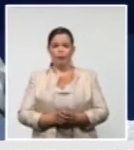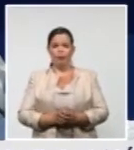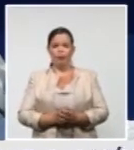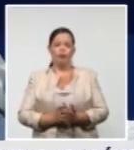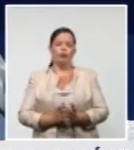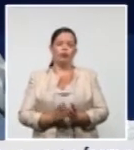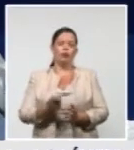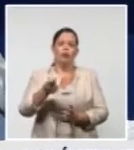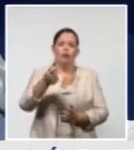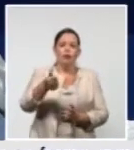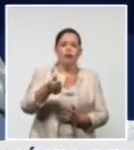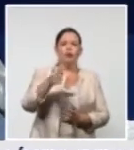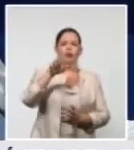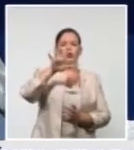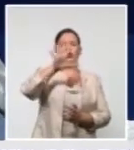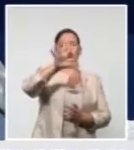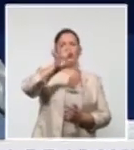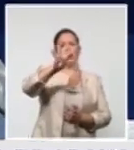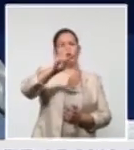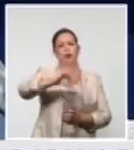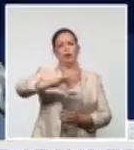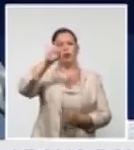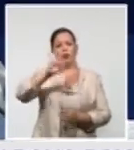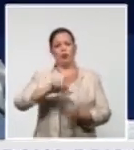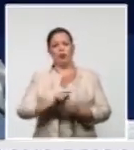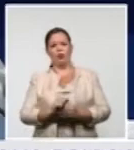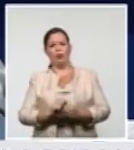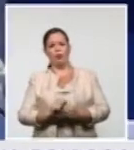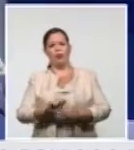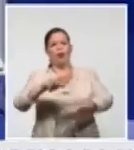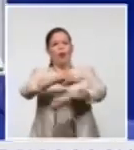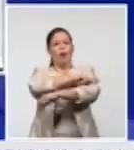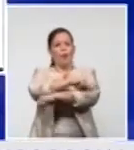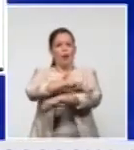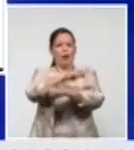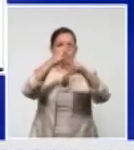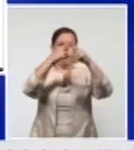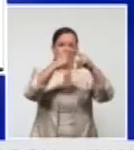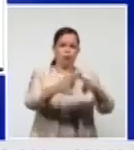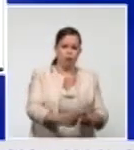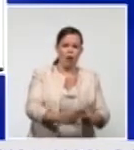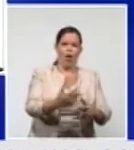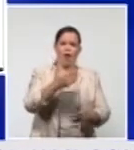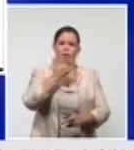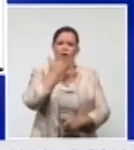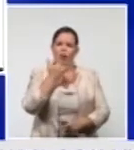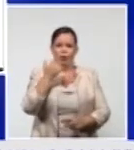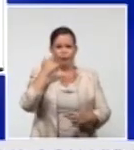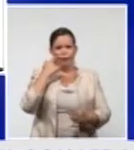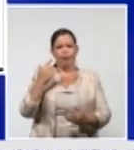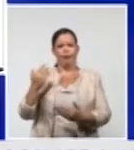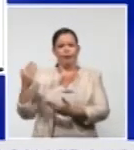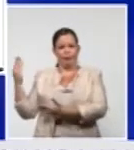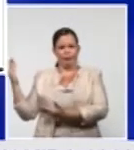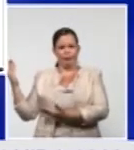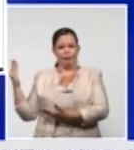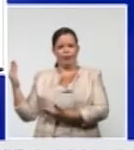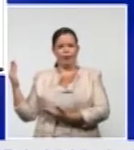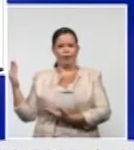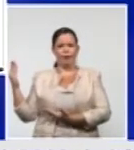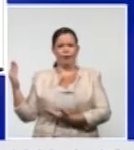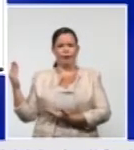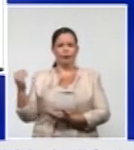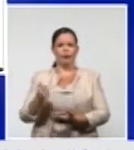affected countries, Lillian, do we have the graph? There it is. As you can see, the United